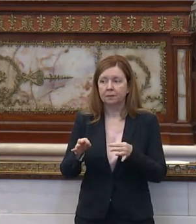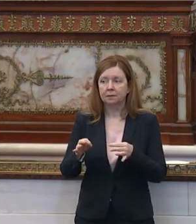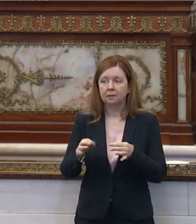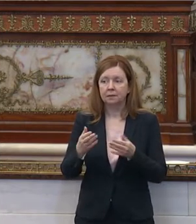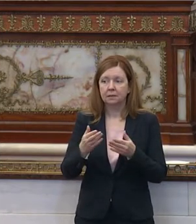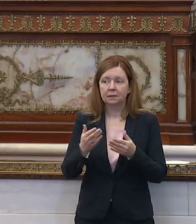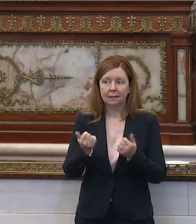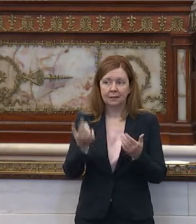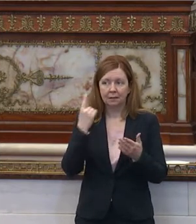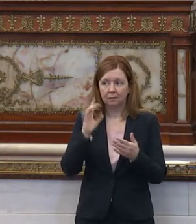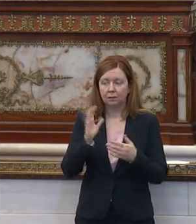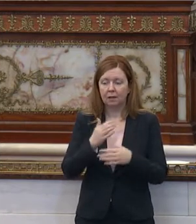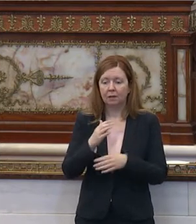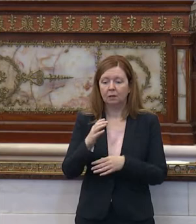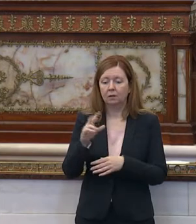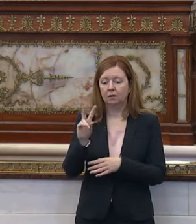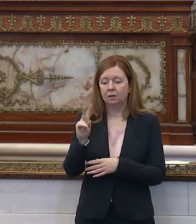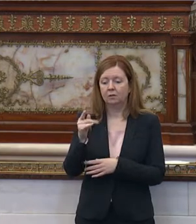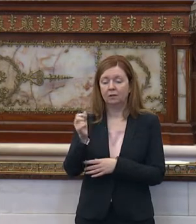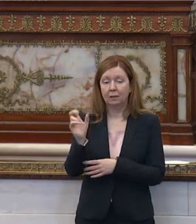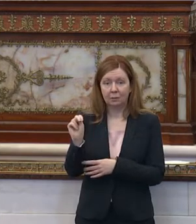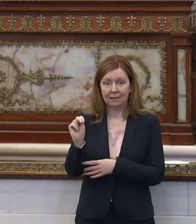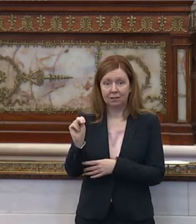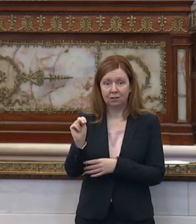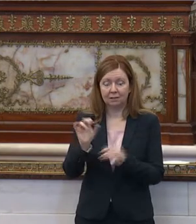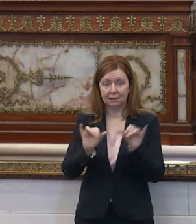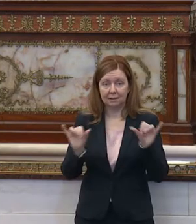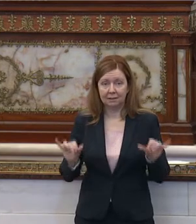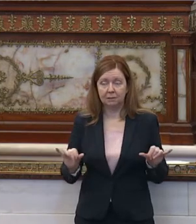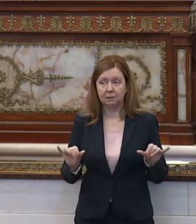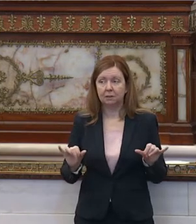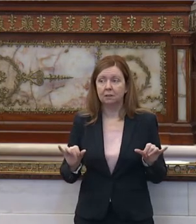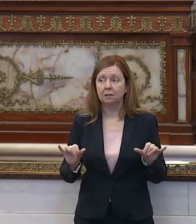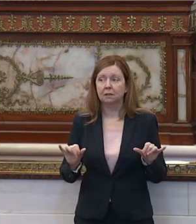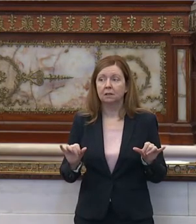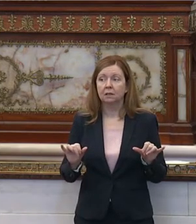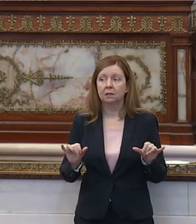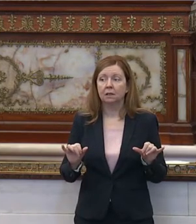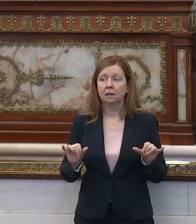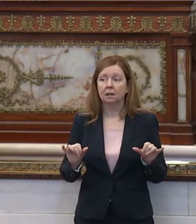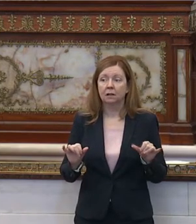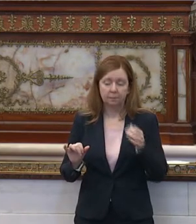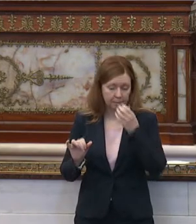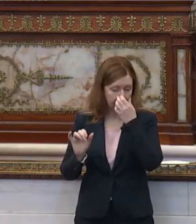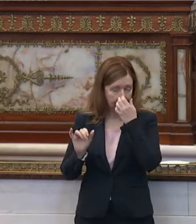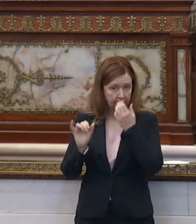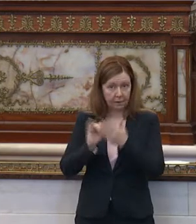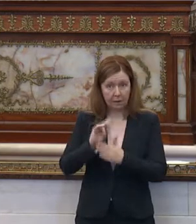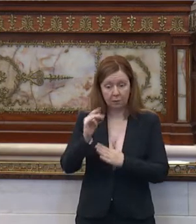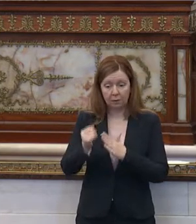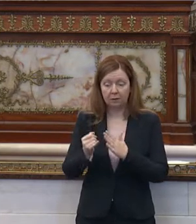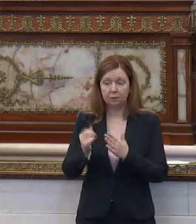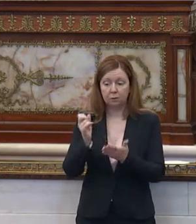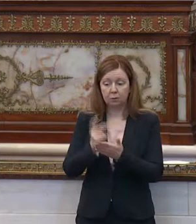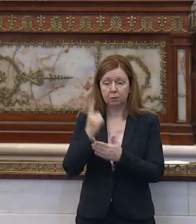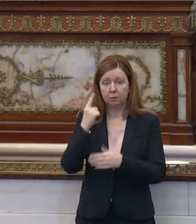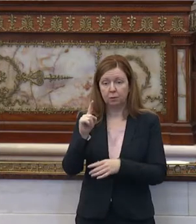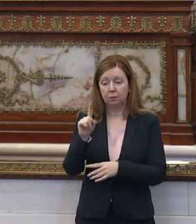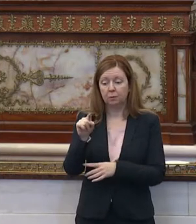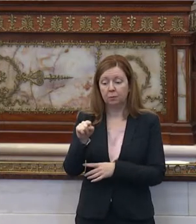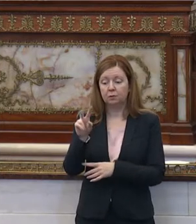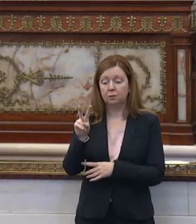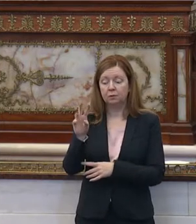for our vaporization systems in Rich Plant. This project was originally approved for